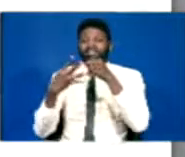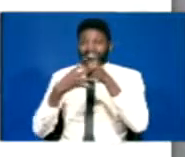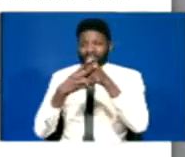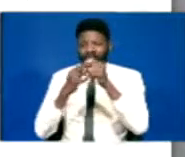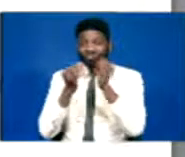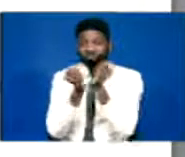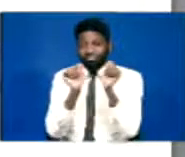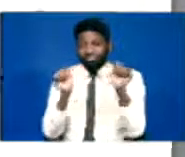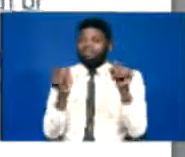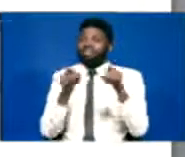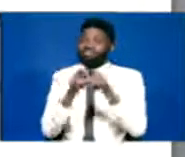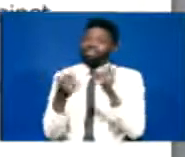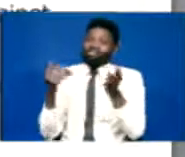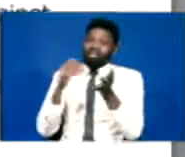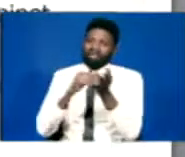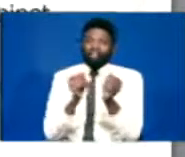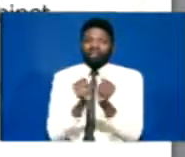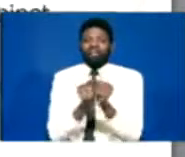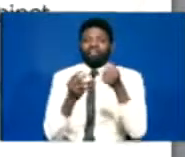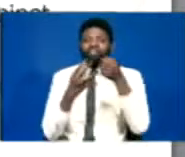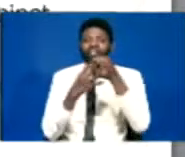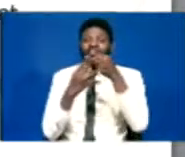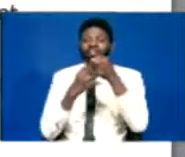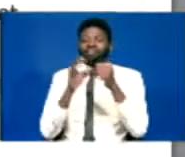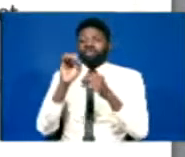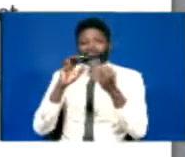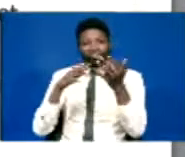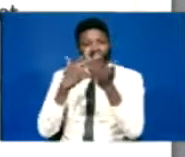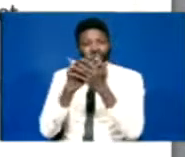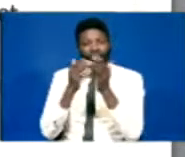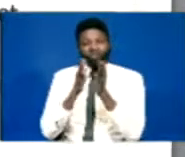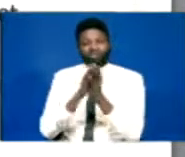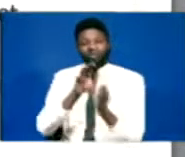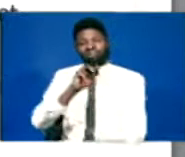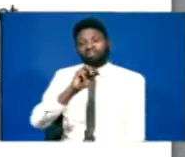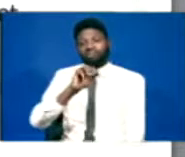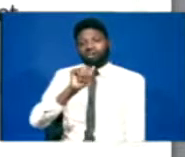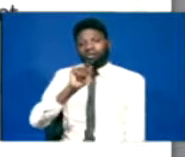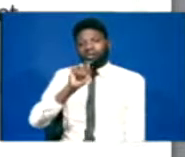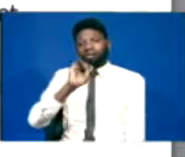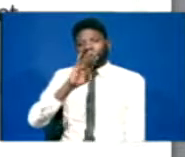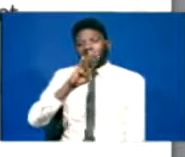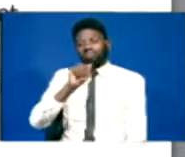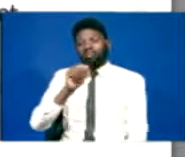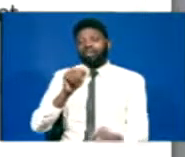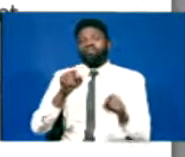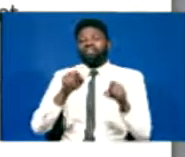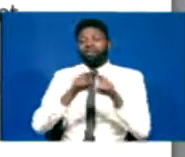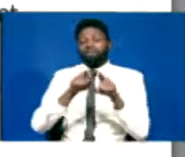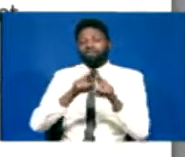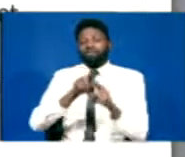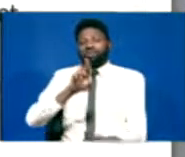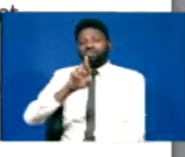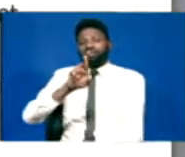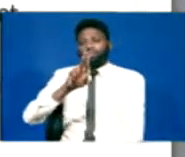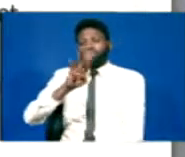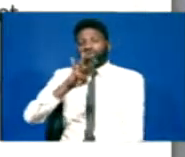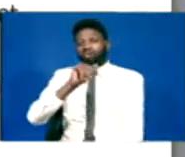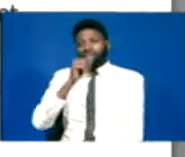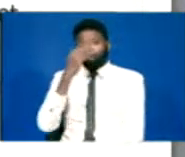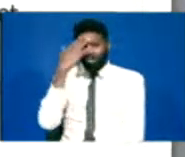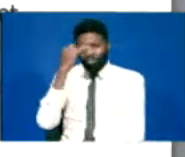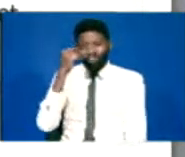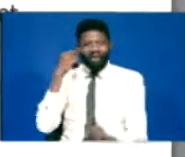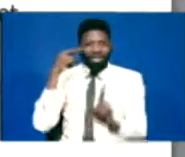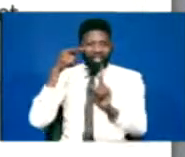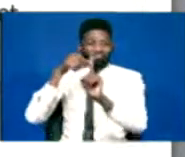1990. In the company of Kenneth Matiba and Charles Rubia over the clamor for multi-party politics. Now, upon